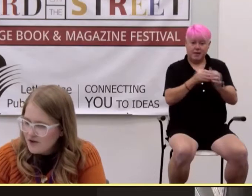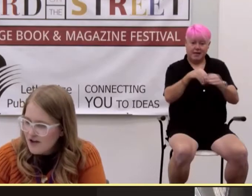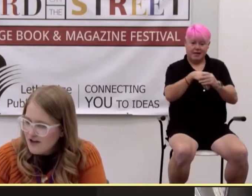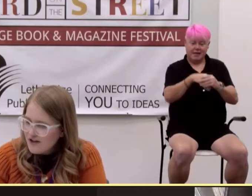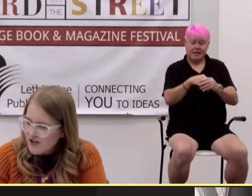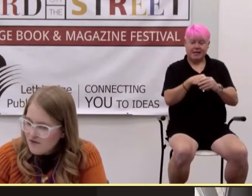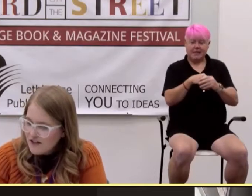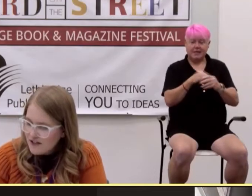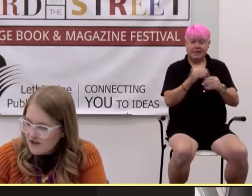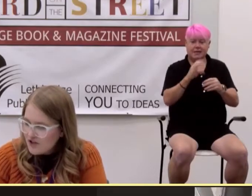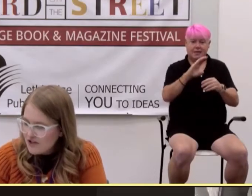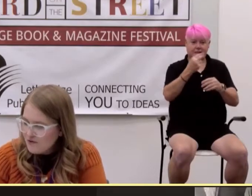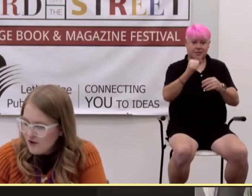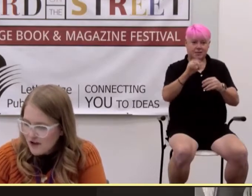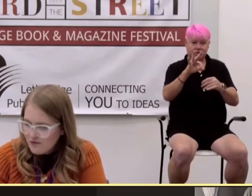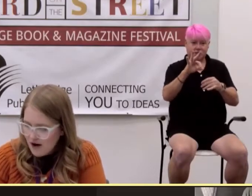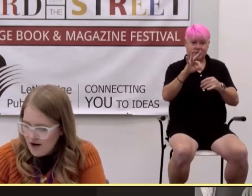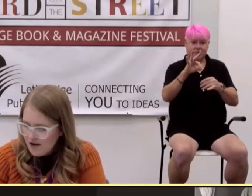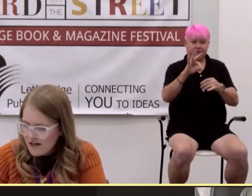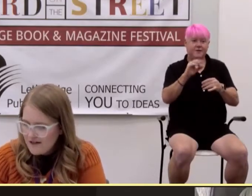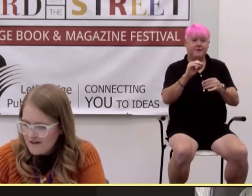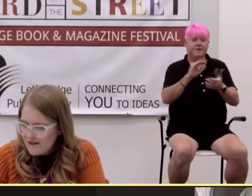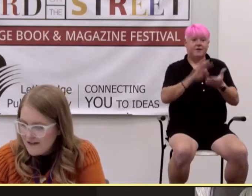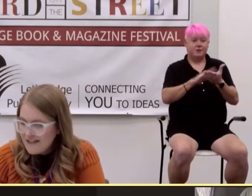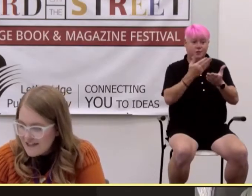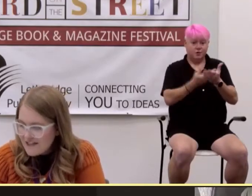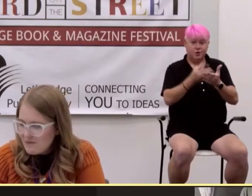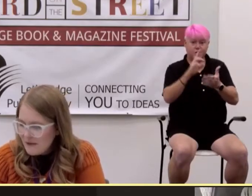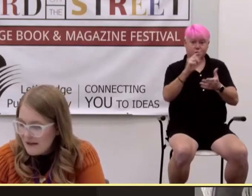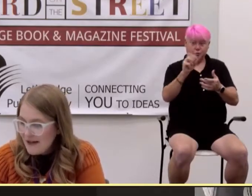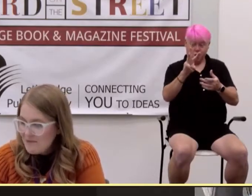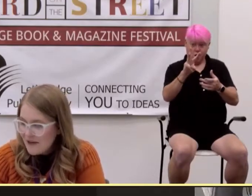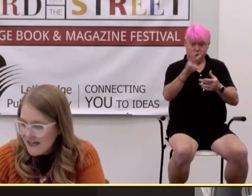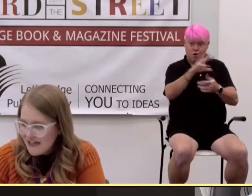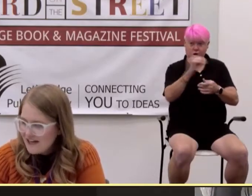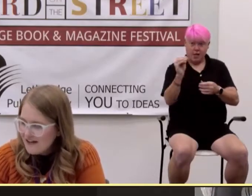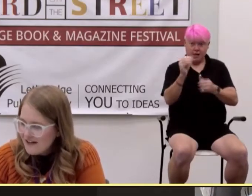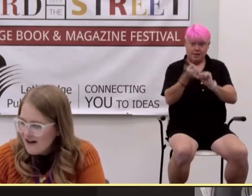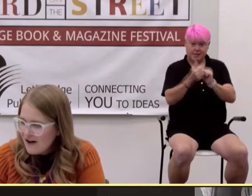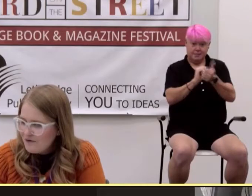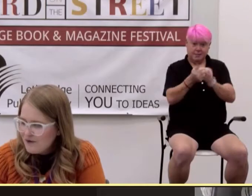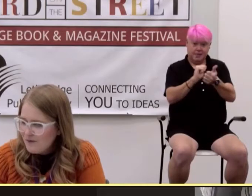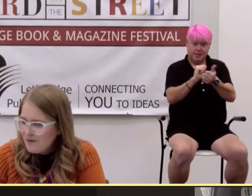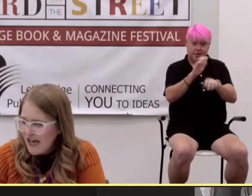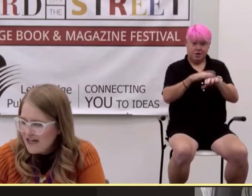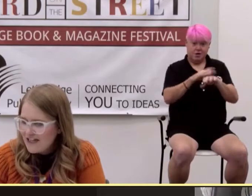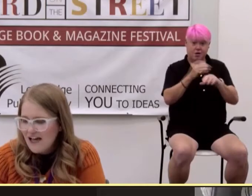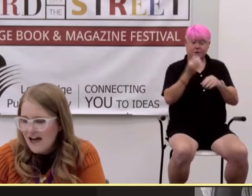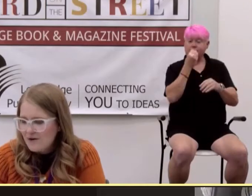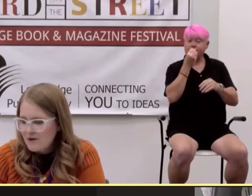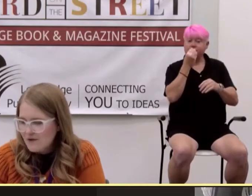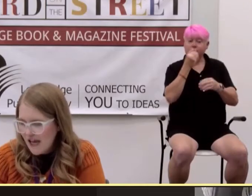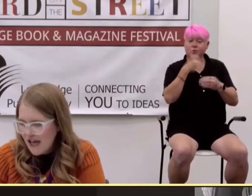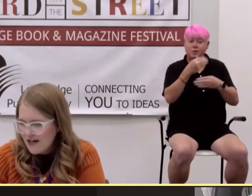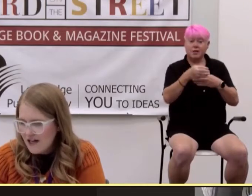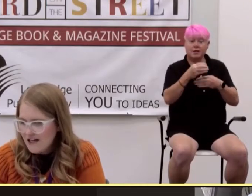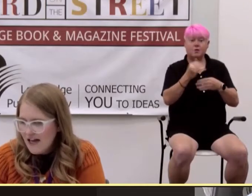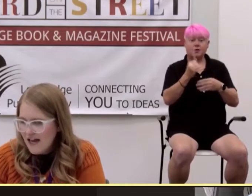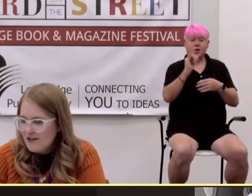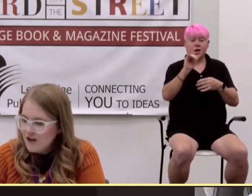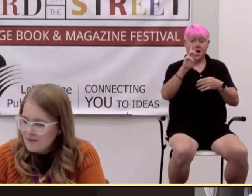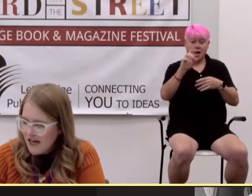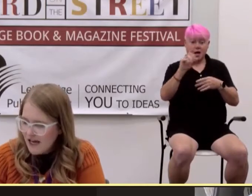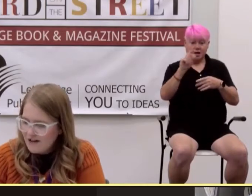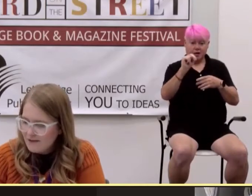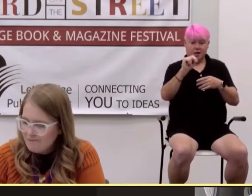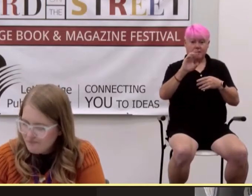international chef contingent of Cook It Raw, and has since competed on Food Network Canada's Iron Chef Canada and